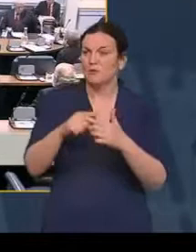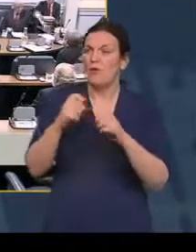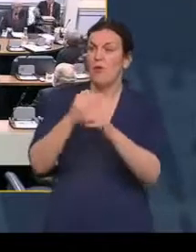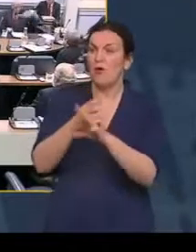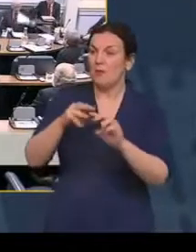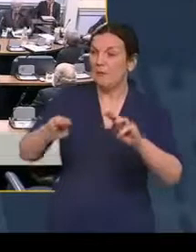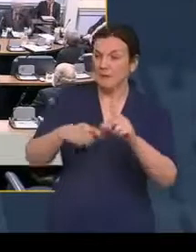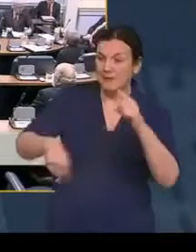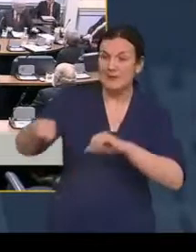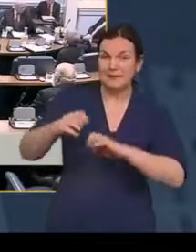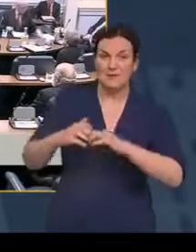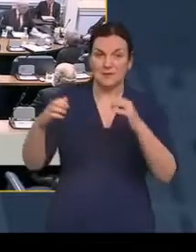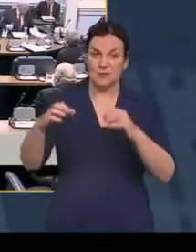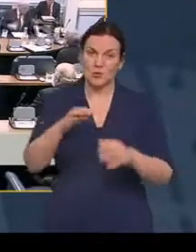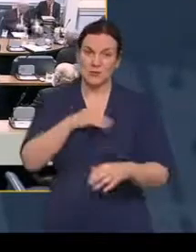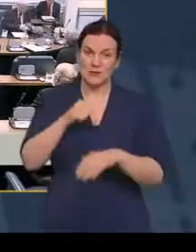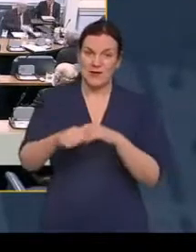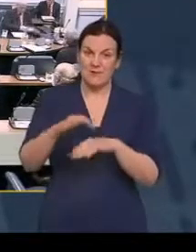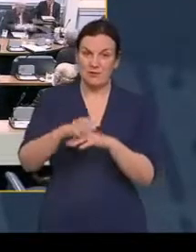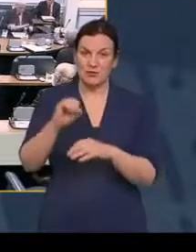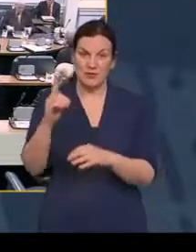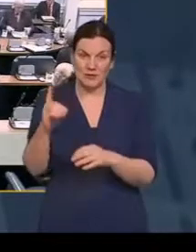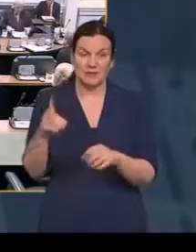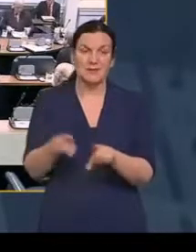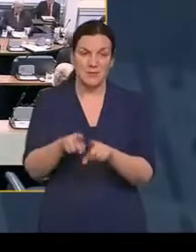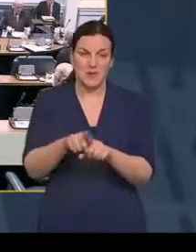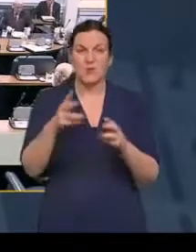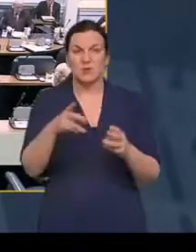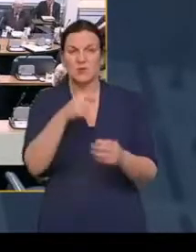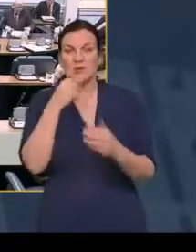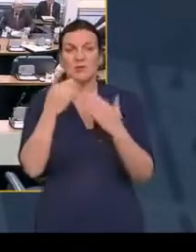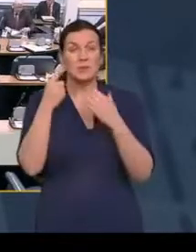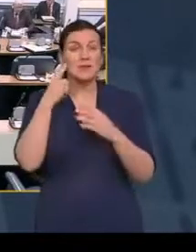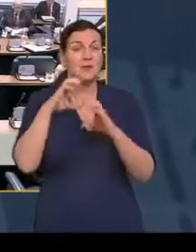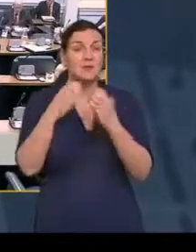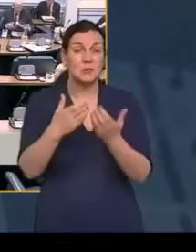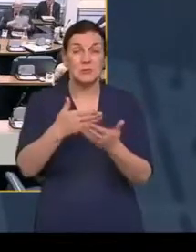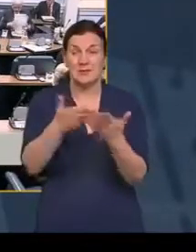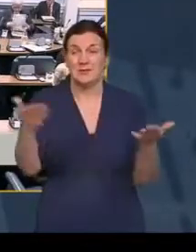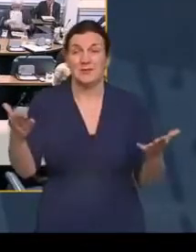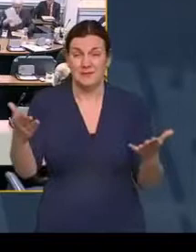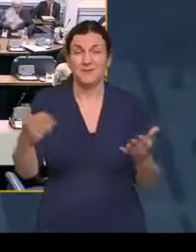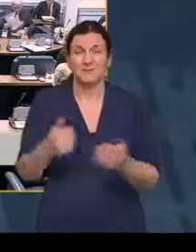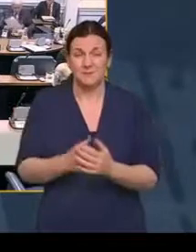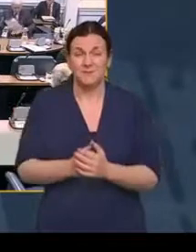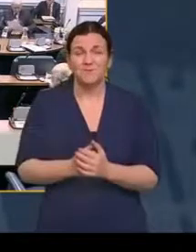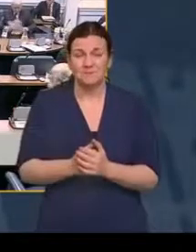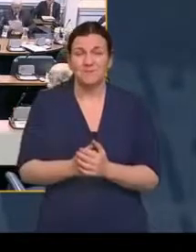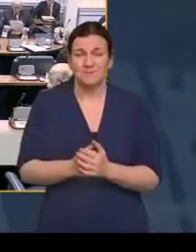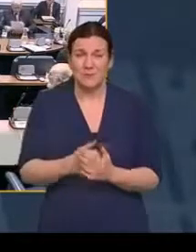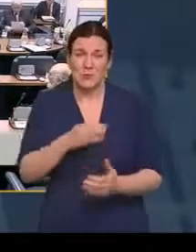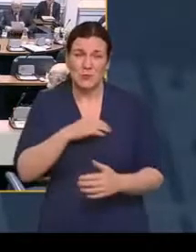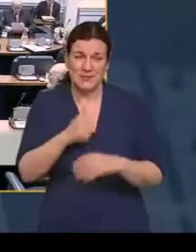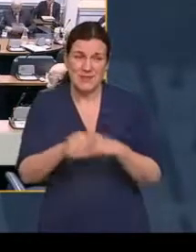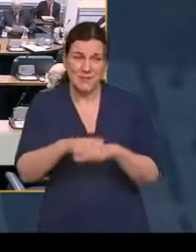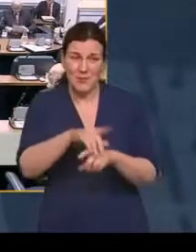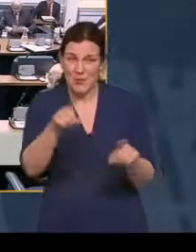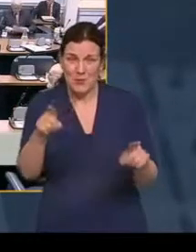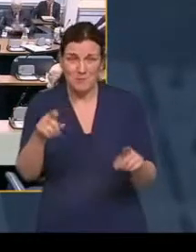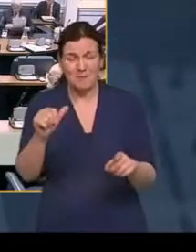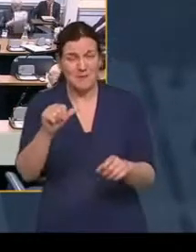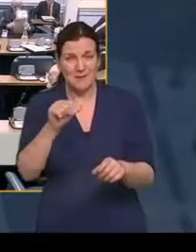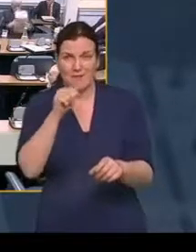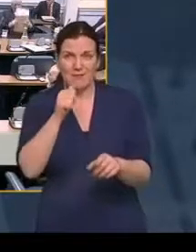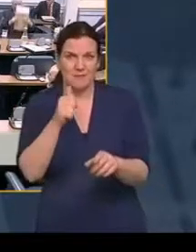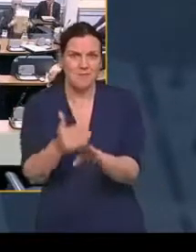in the House. I think it's a good day for the Seanad, and to also say to the deaf community it's a very good day